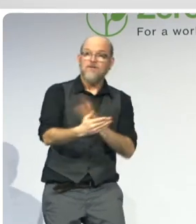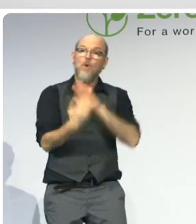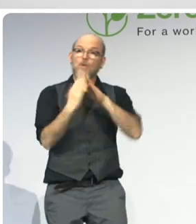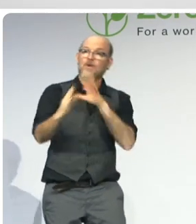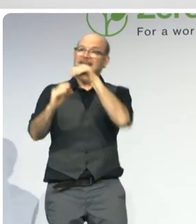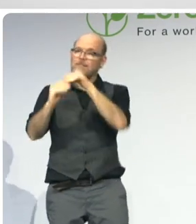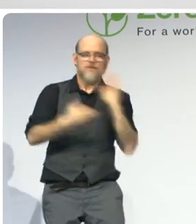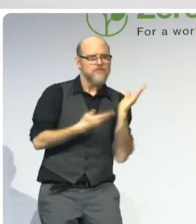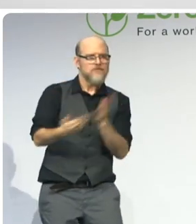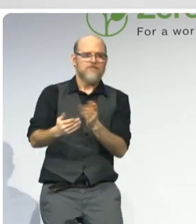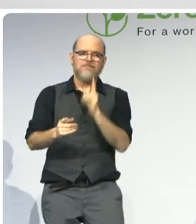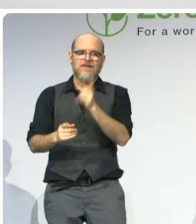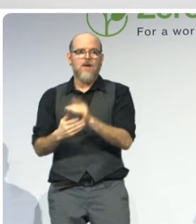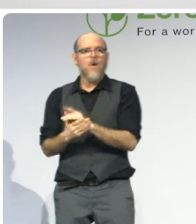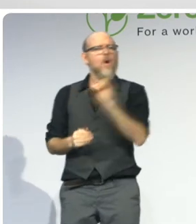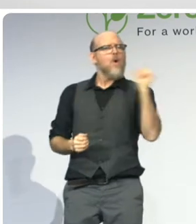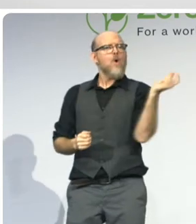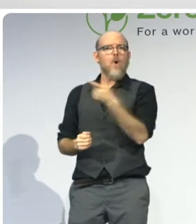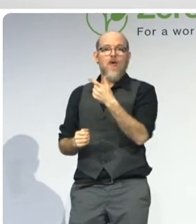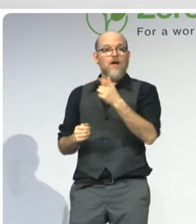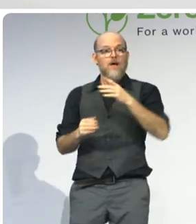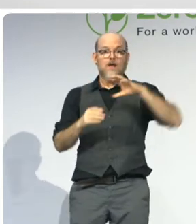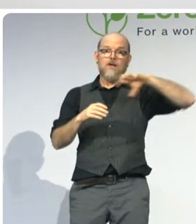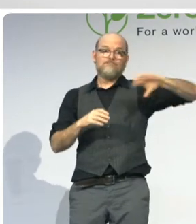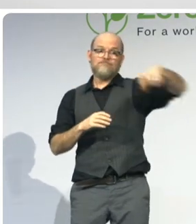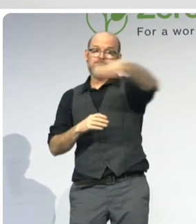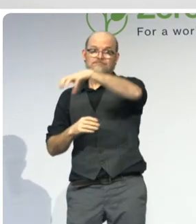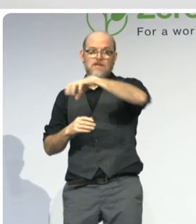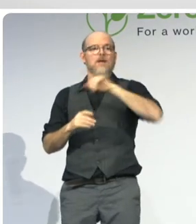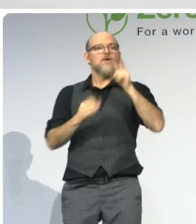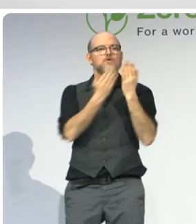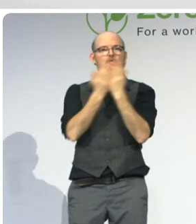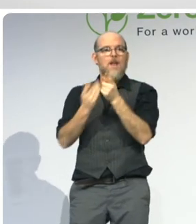educational settings and obliges them to comply.